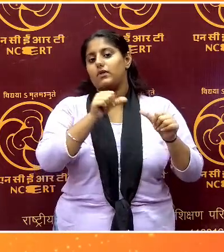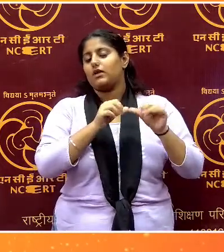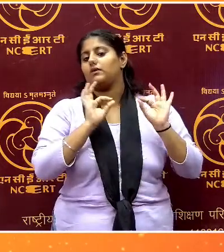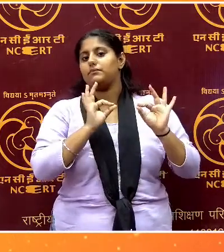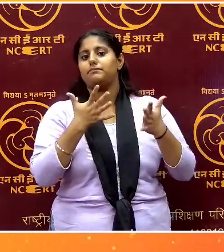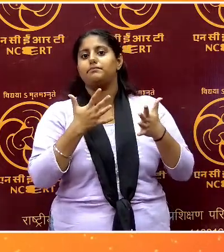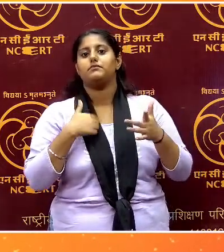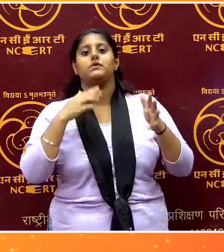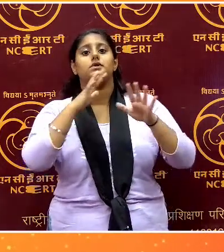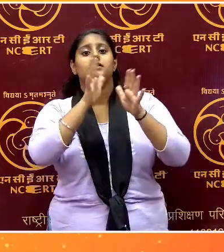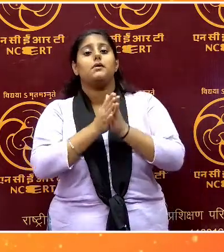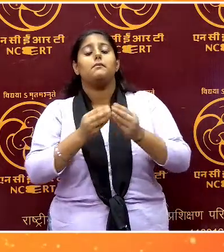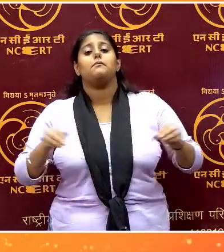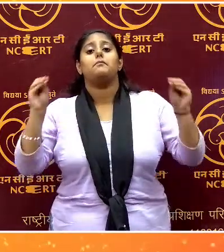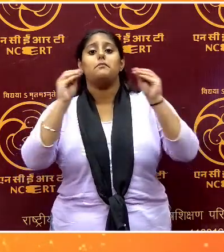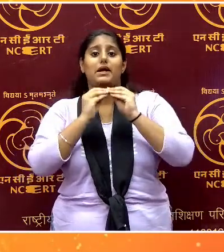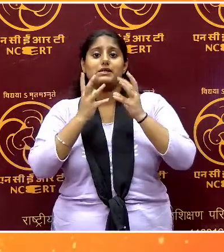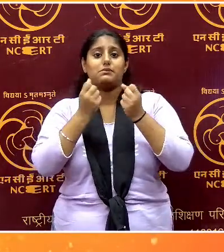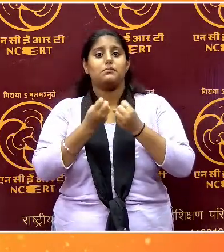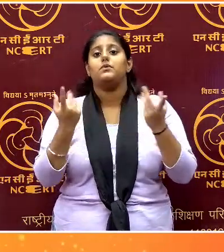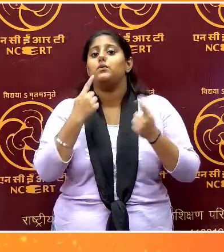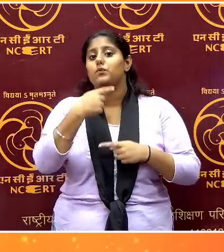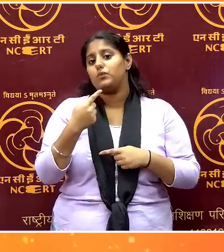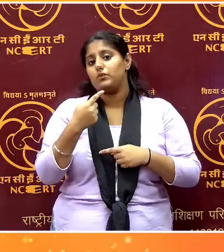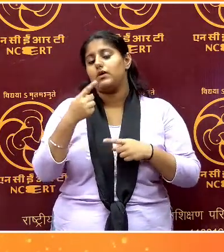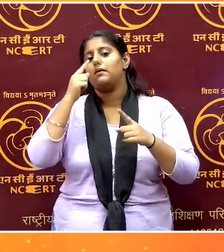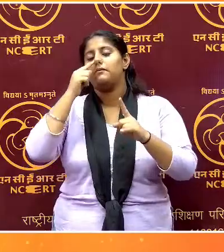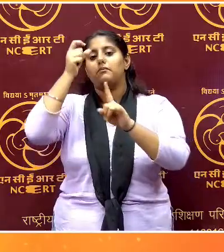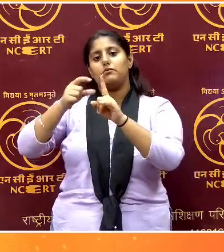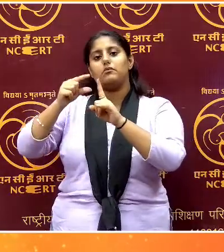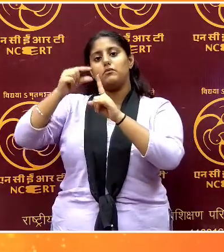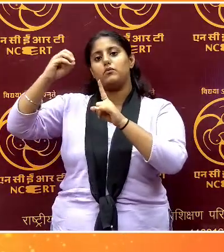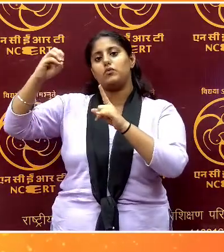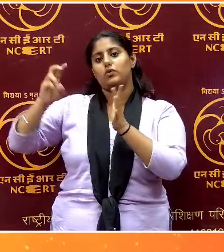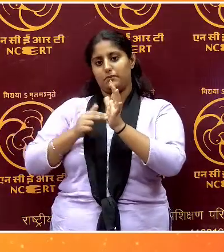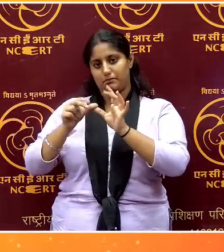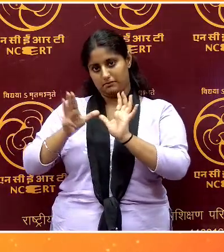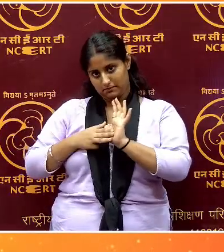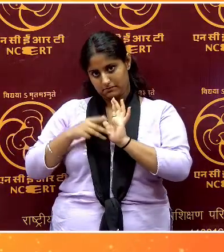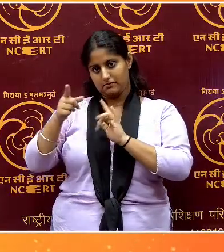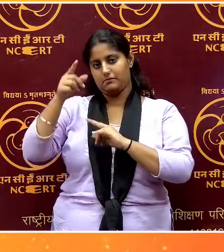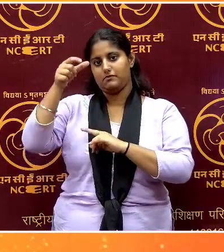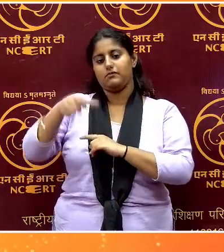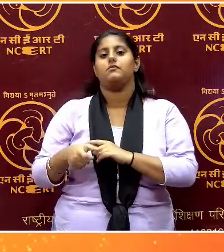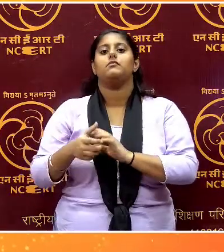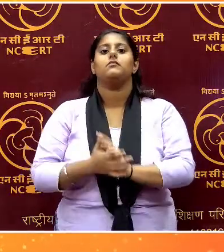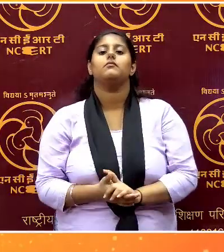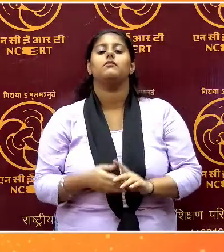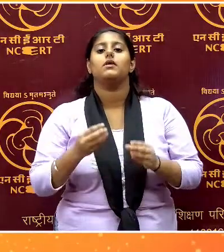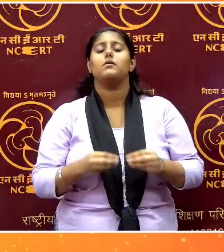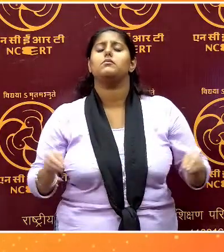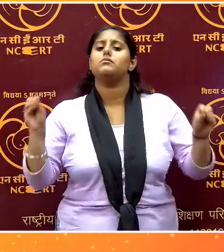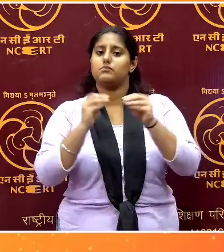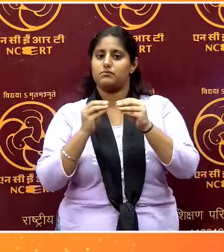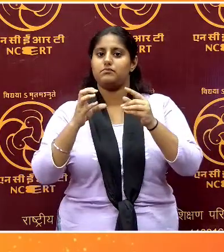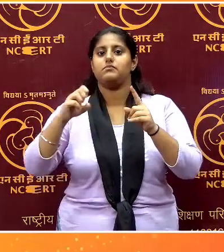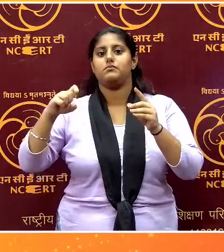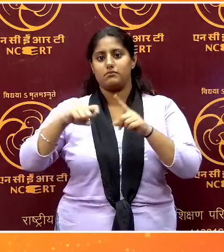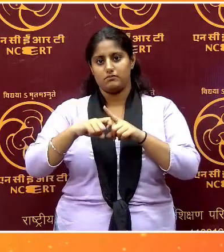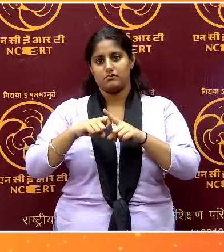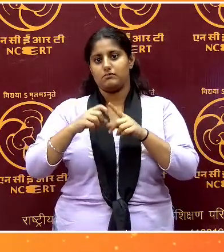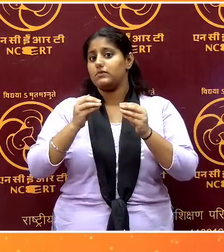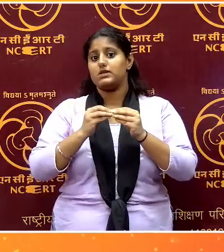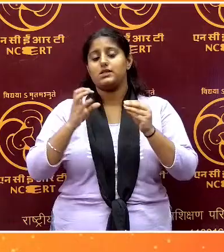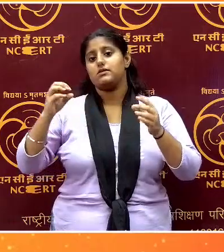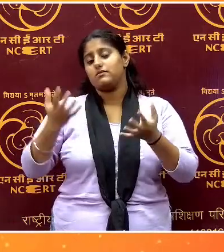of kites? Is it Poonam Poonam Bain. Very good. So, Poonam Bain purchased maximum number of